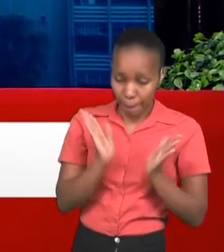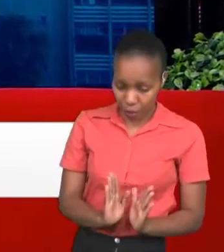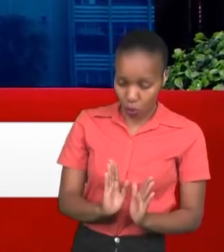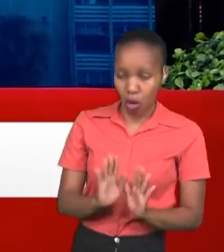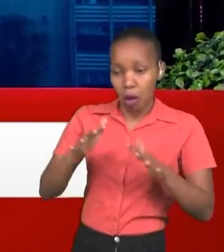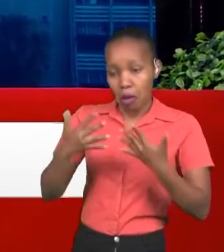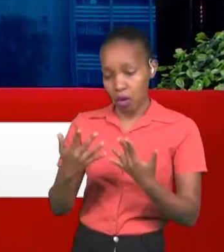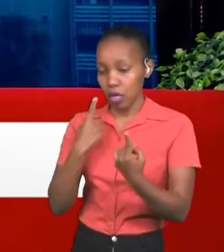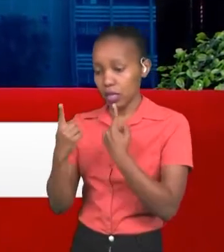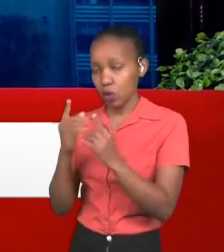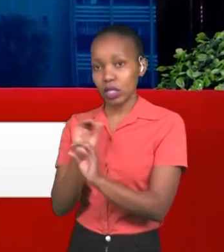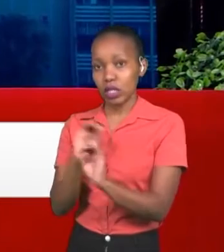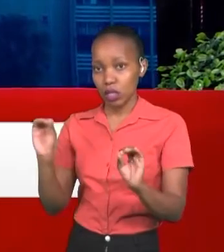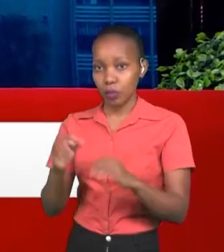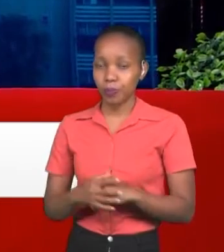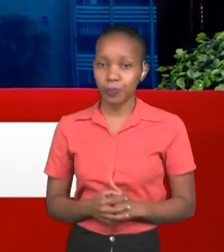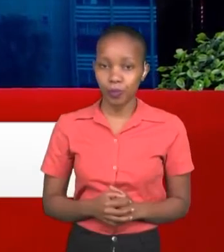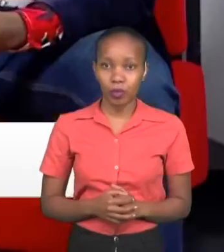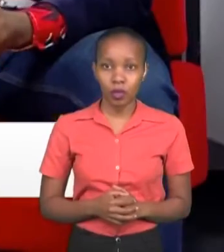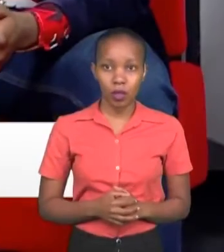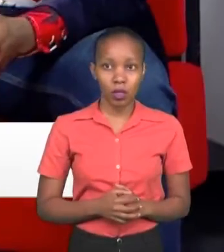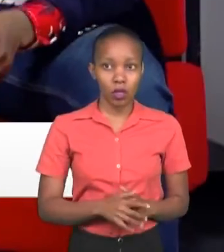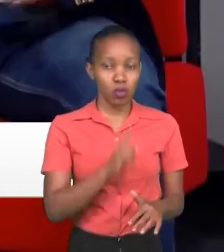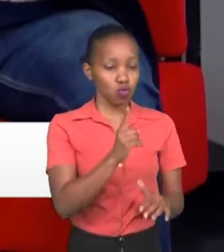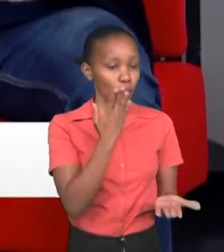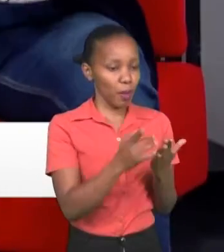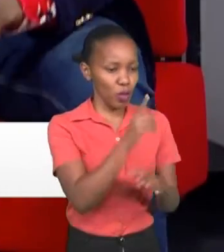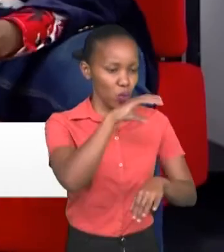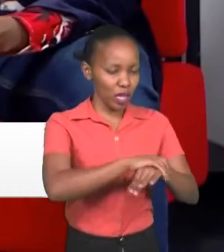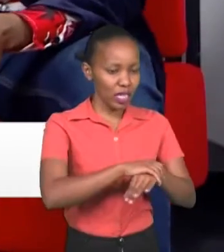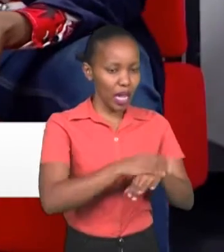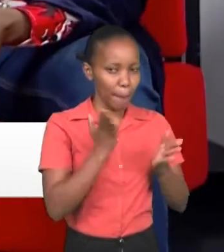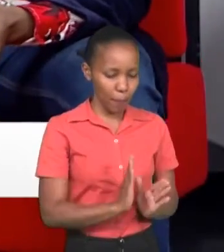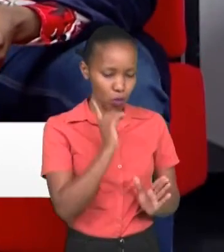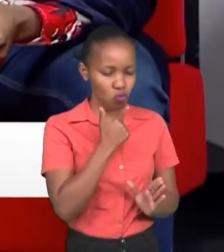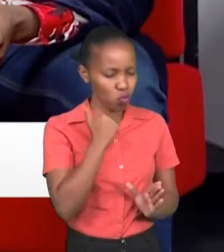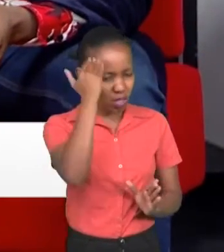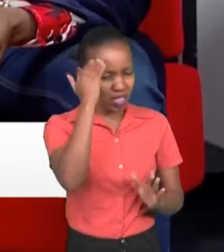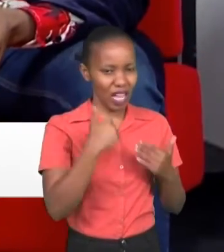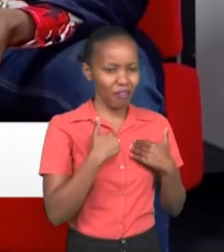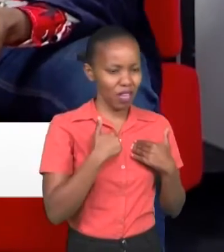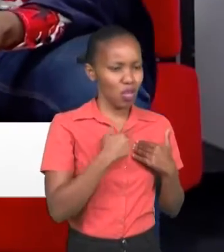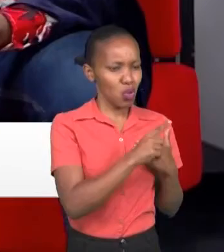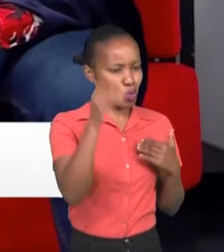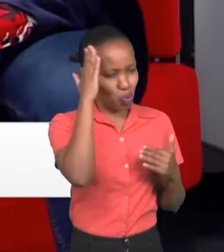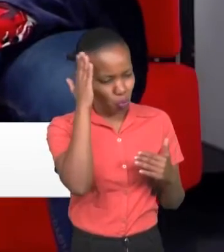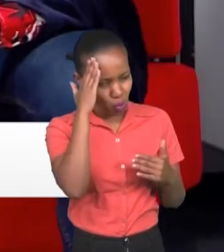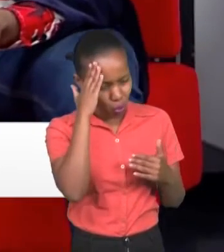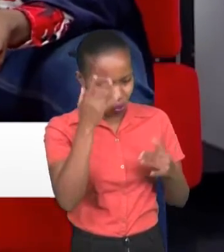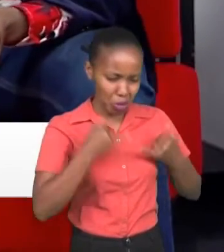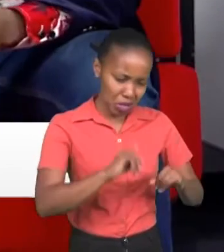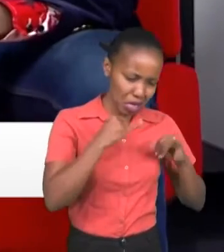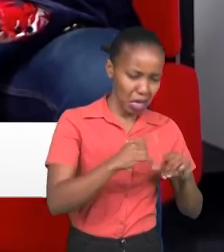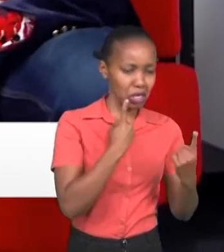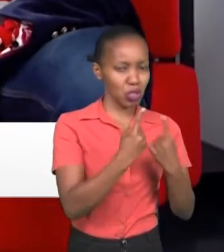how they react to what you've told them. It's true that. So, Flinch, ushapata mtu mwenye ako depressed, you know this guy is not okay. I've even tried to talk to